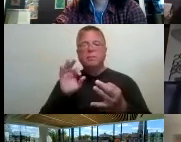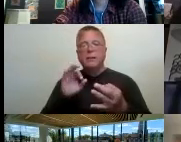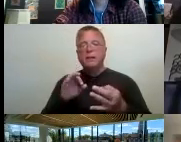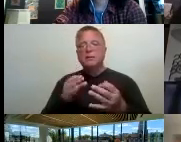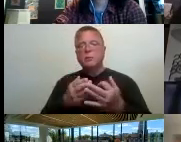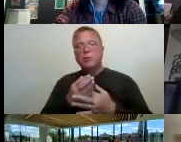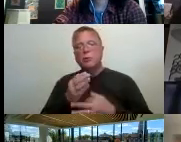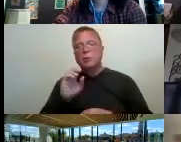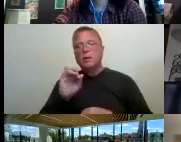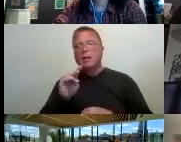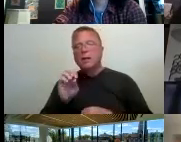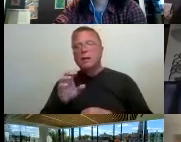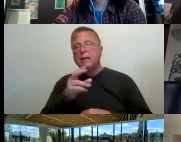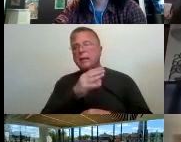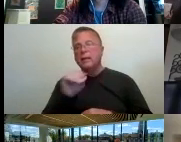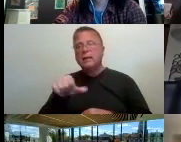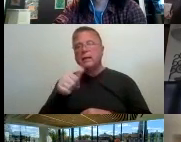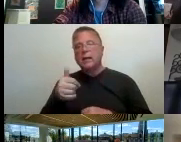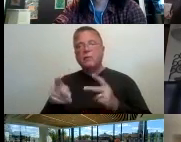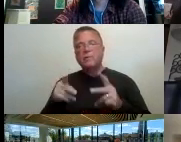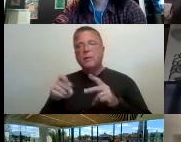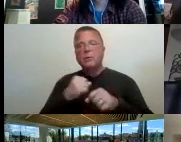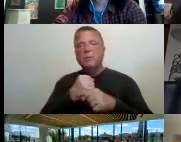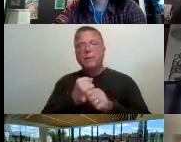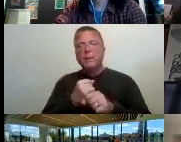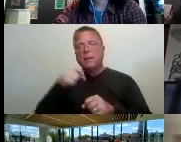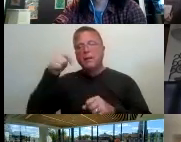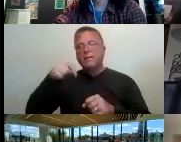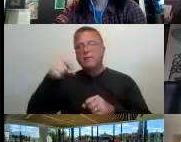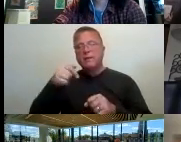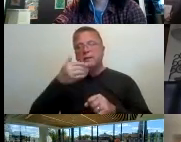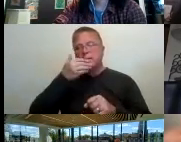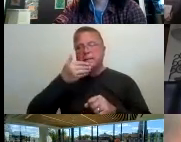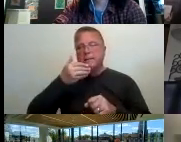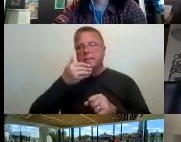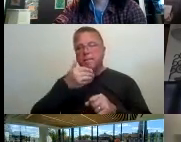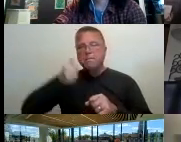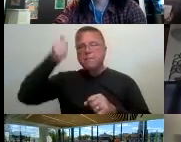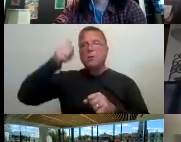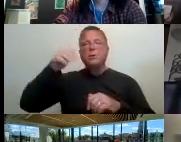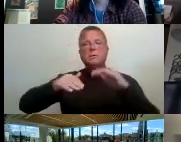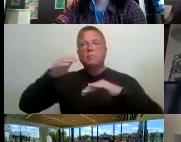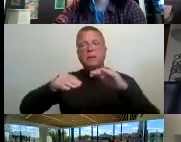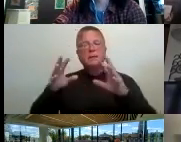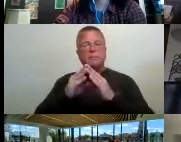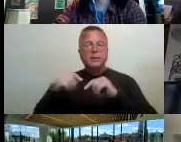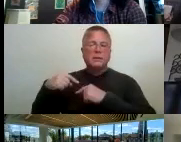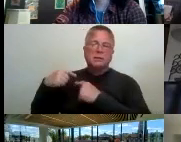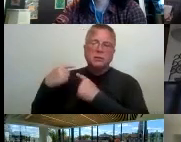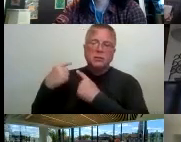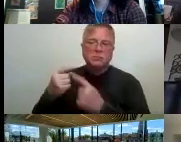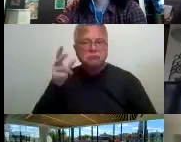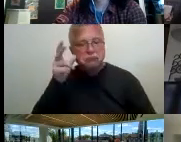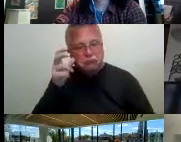Eileen, other folks made. This is the most balanced meeting I've heard to date. And I think